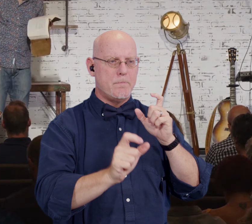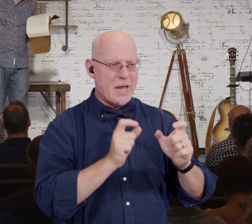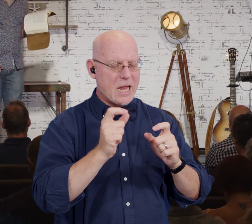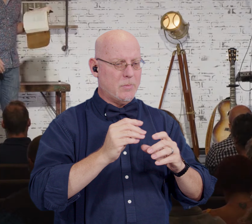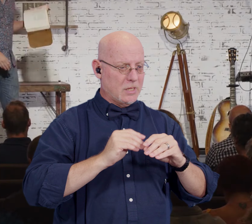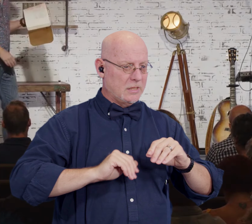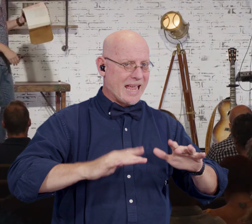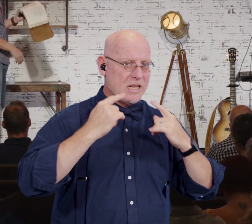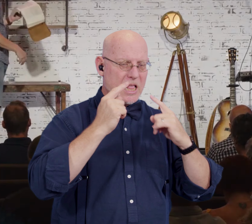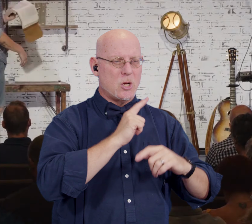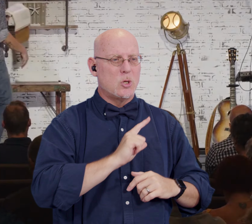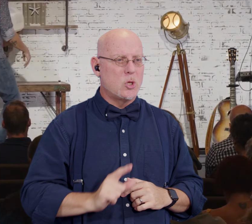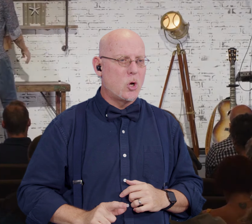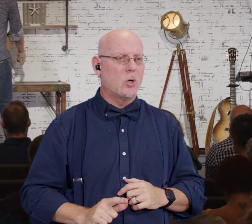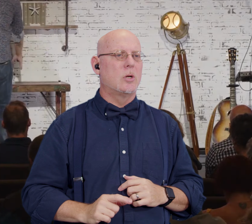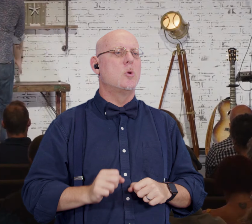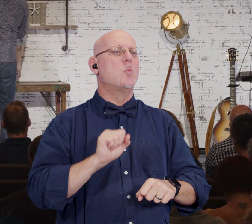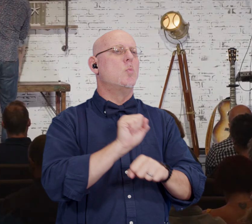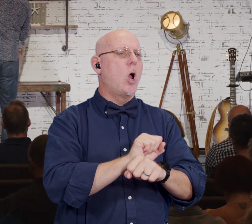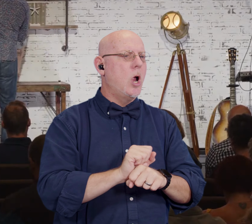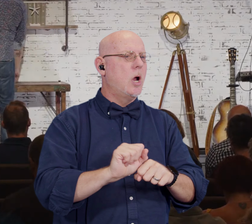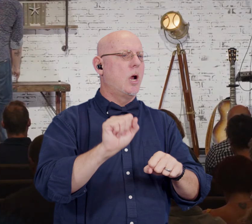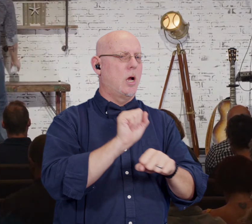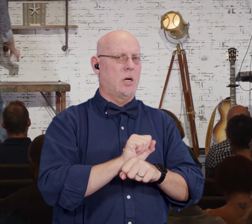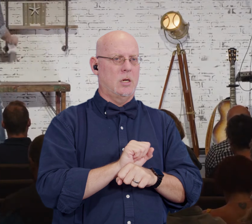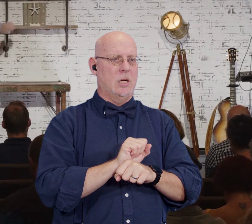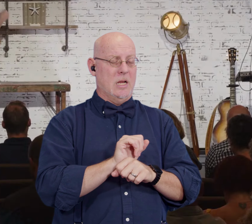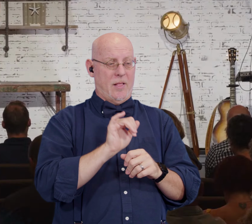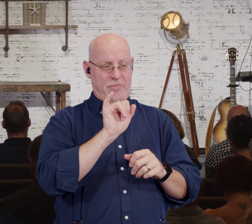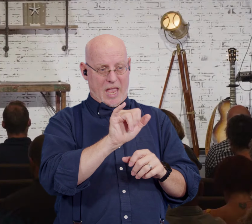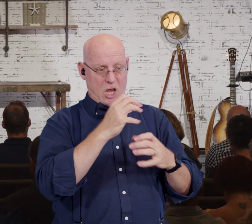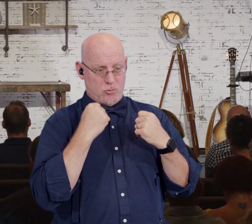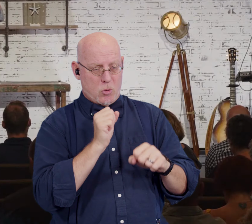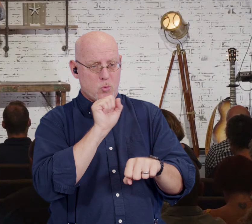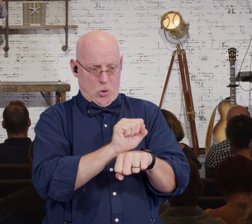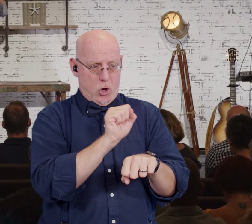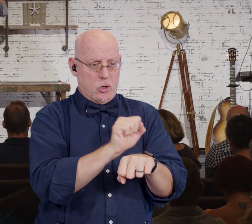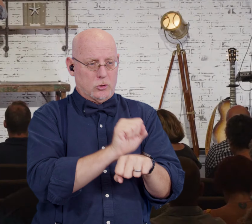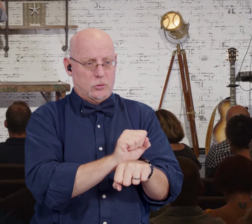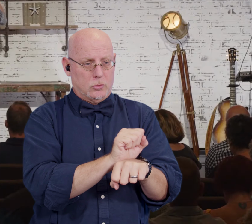you people of the land, declares the Lord. Work, in that strength, work.